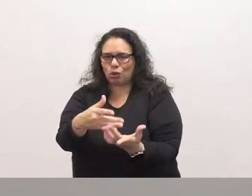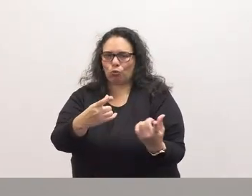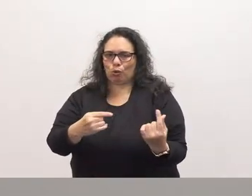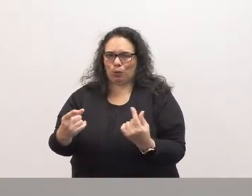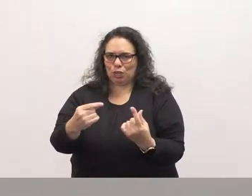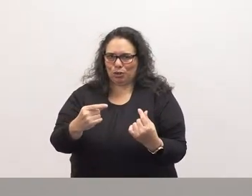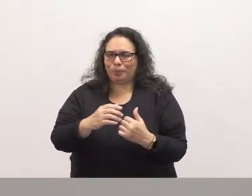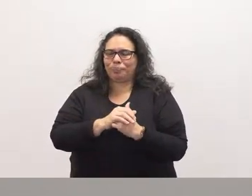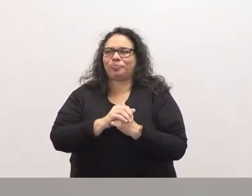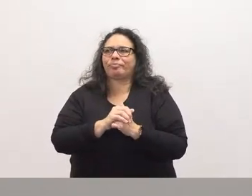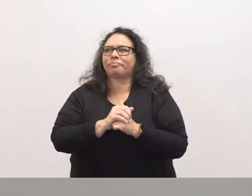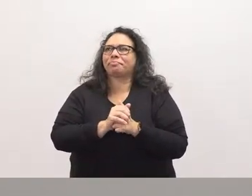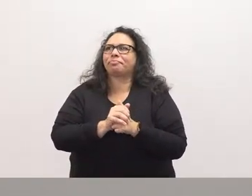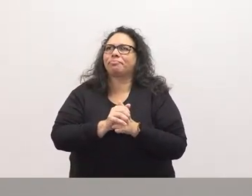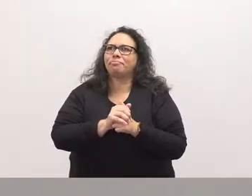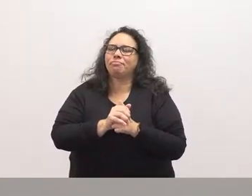Now,